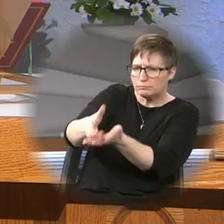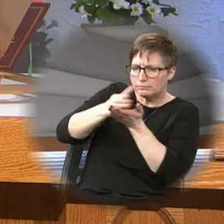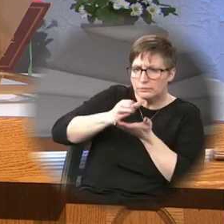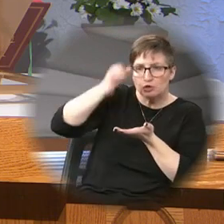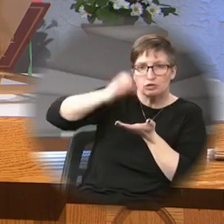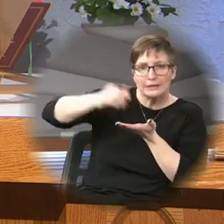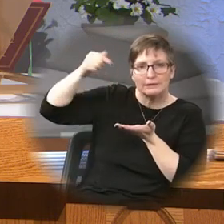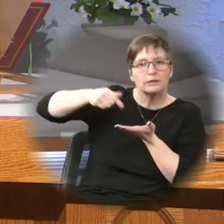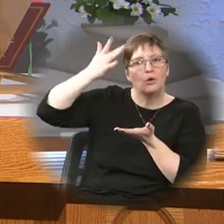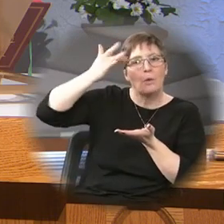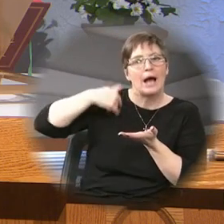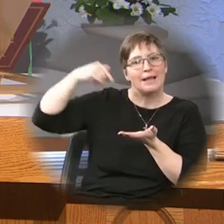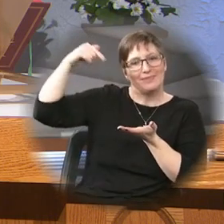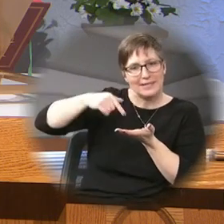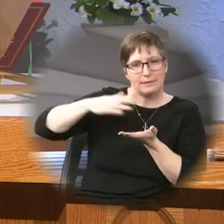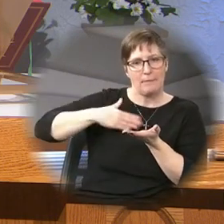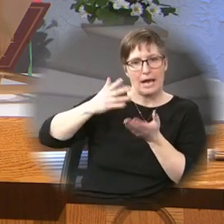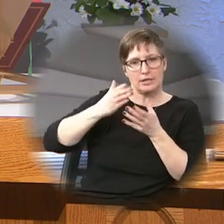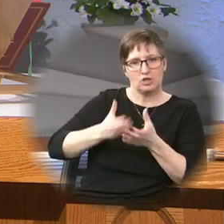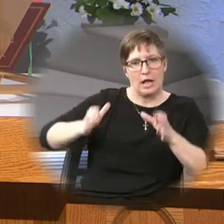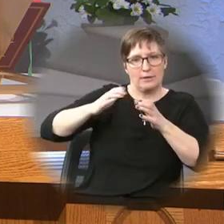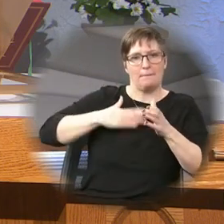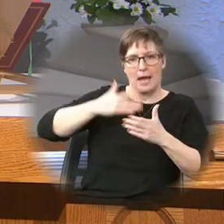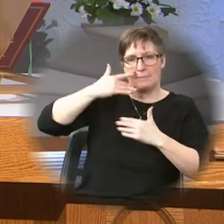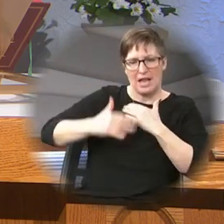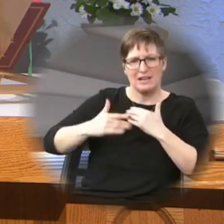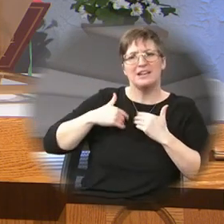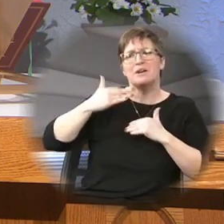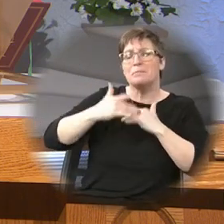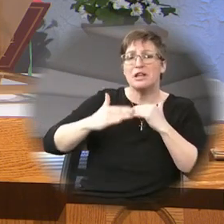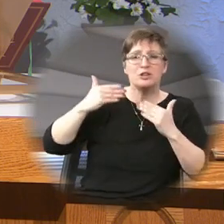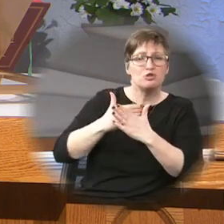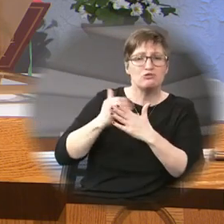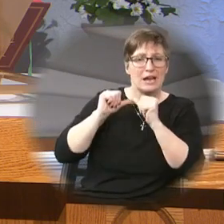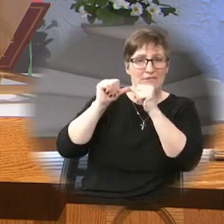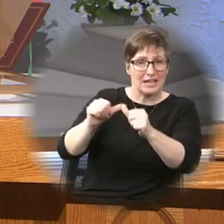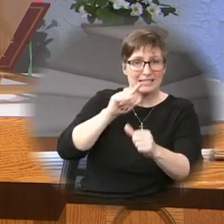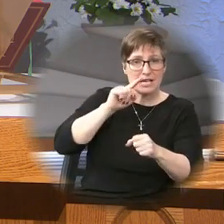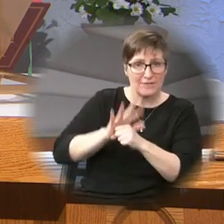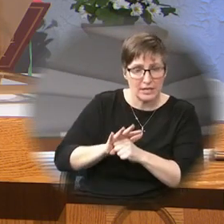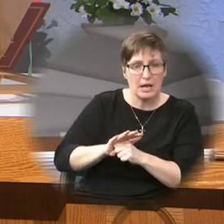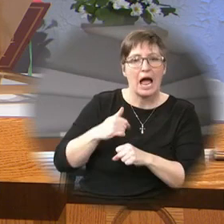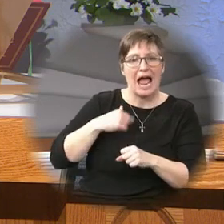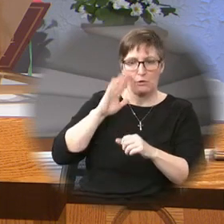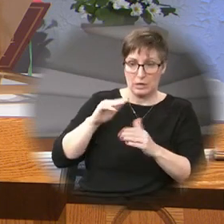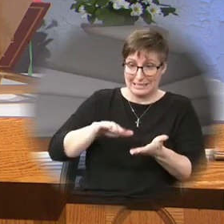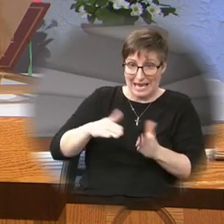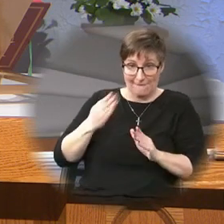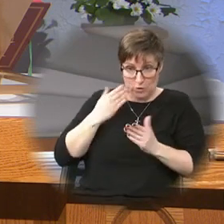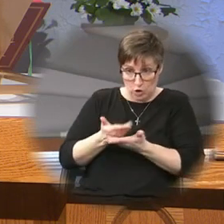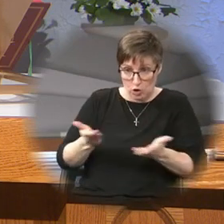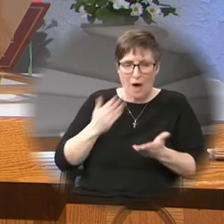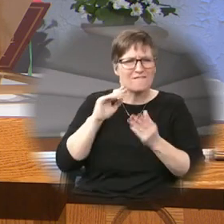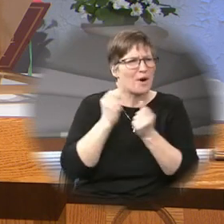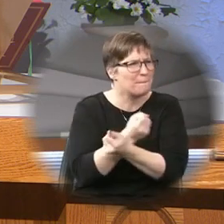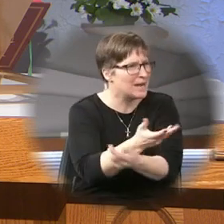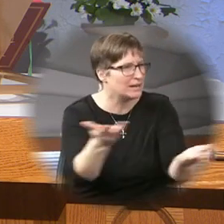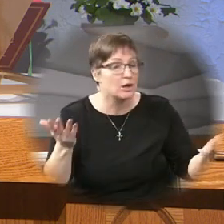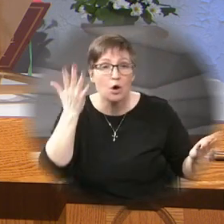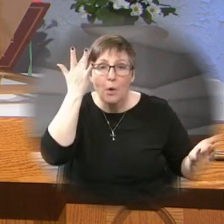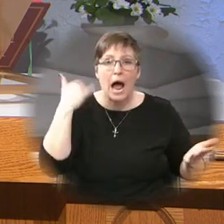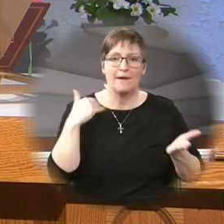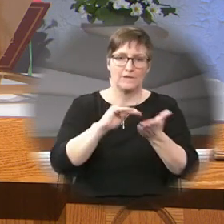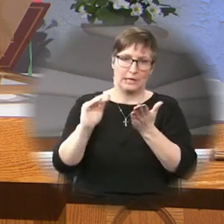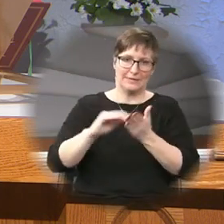from it. For this is the chalice of my blood, the blood of the new and eternal covenant, which will be poured out for you and for